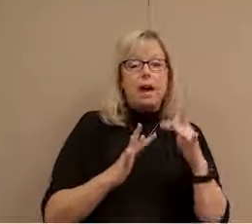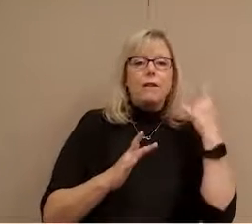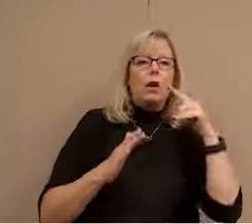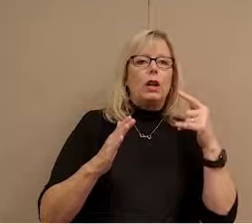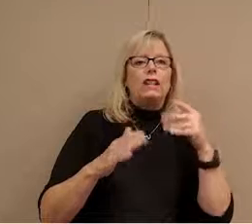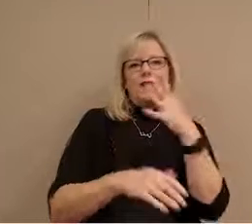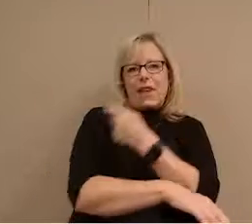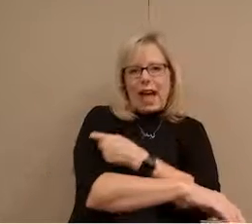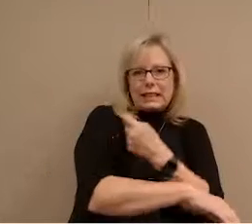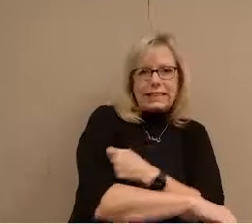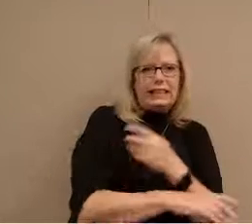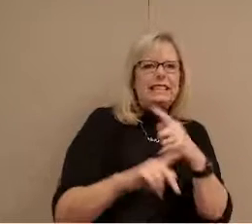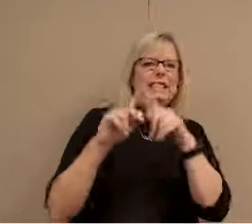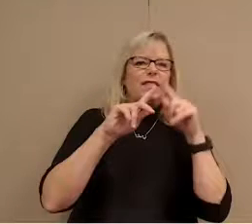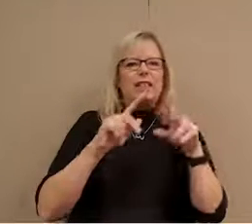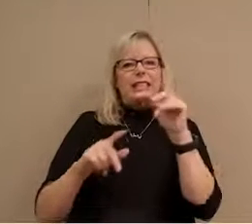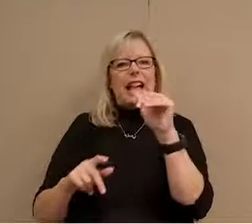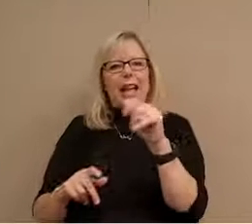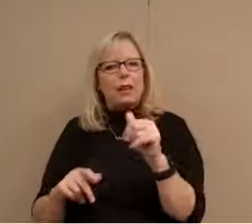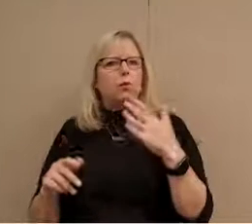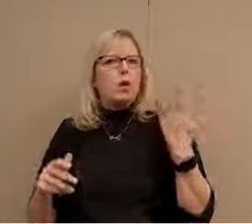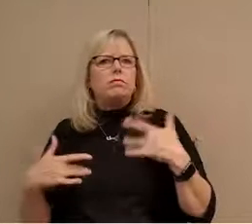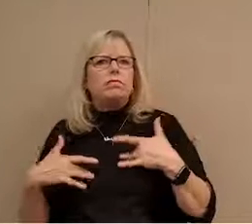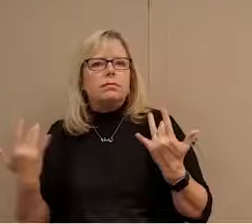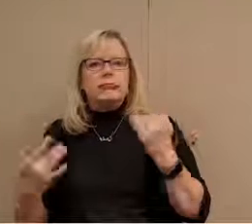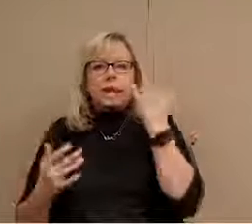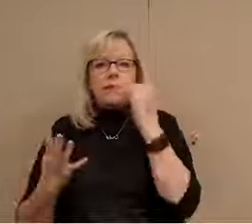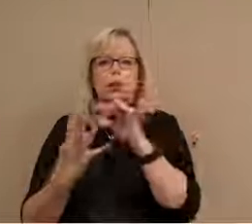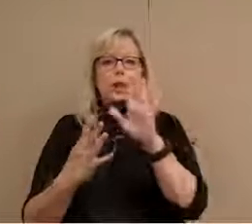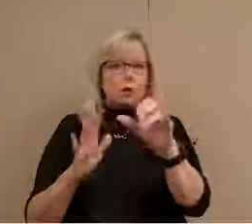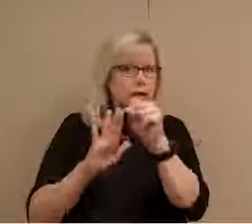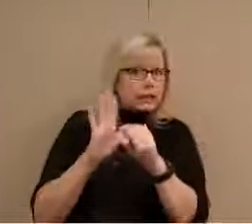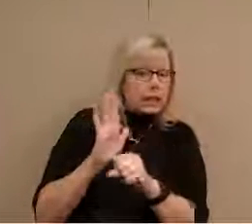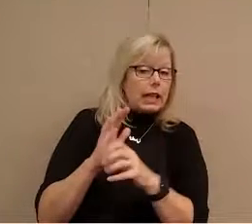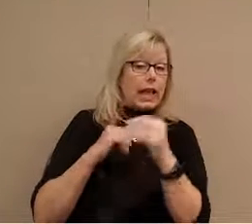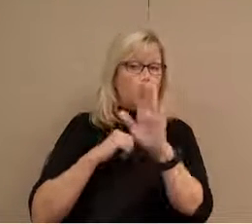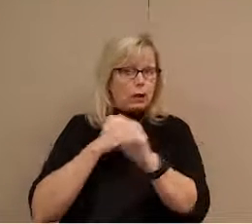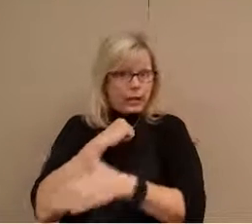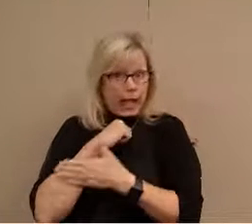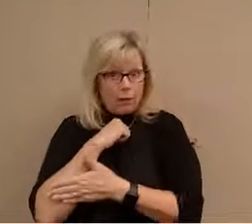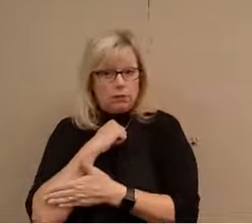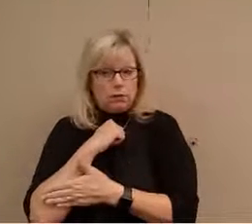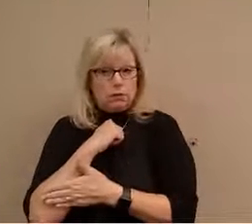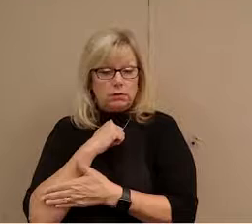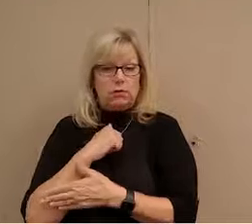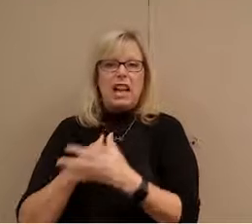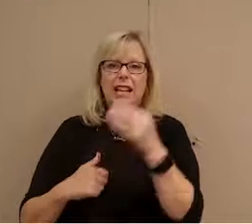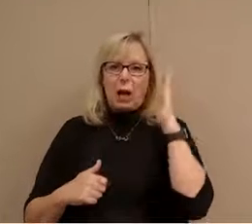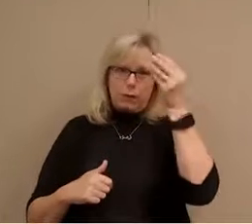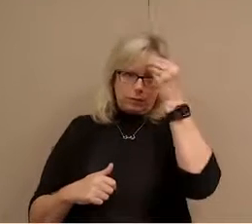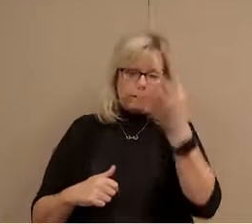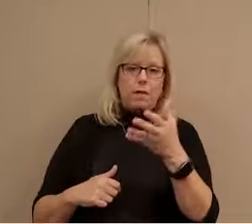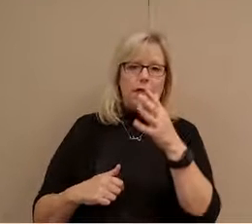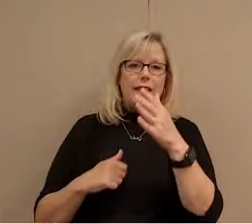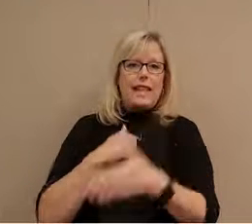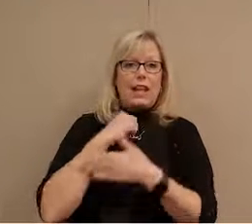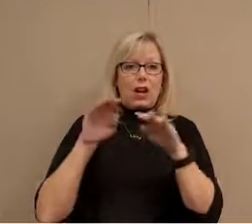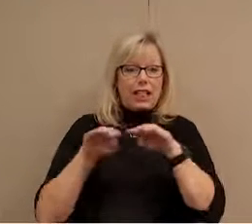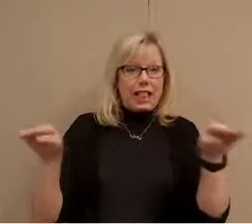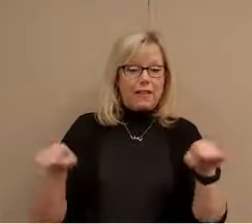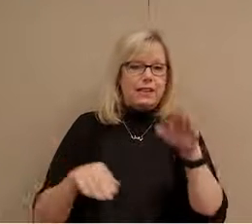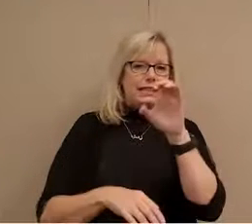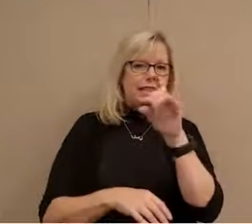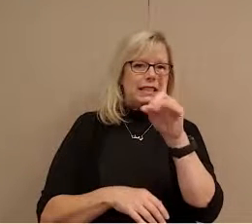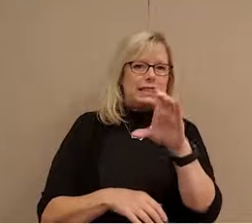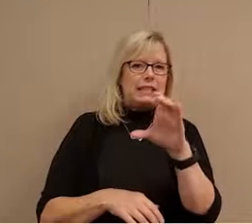data, just so you know where it's coming from. But if you select your state and your county, and I will say for county level data,